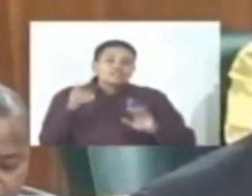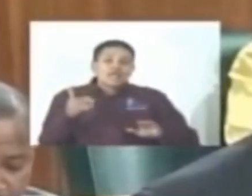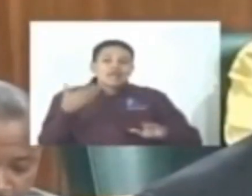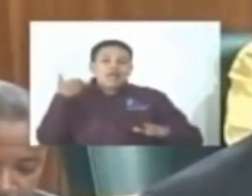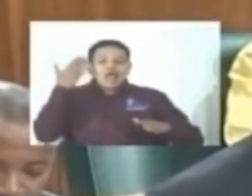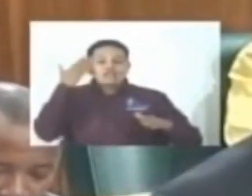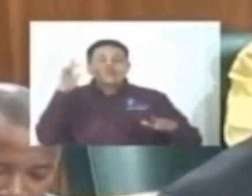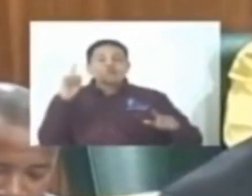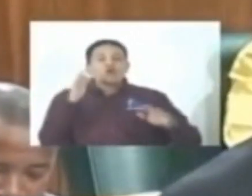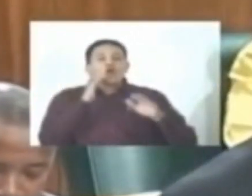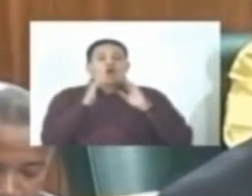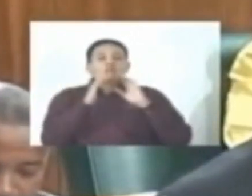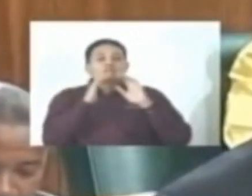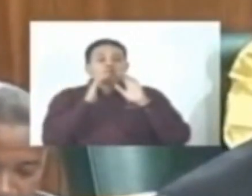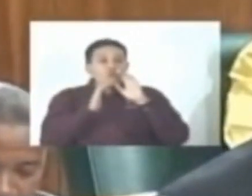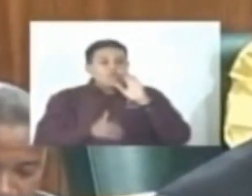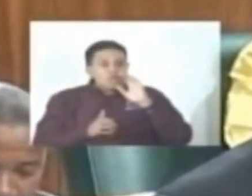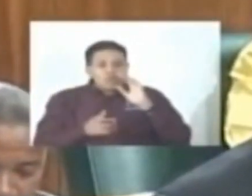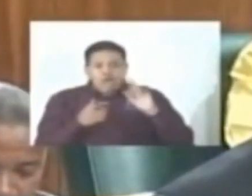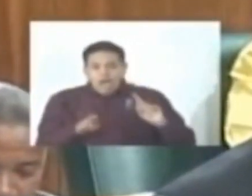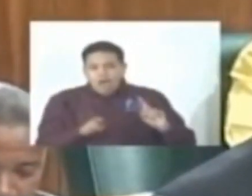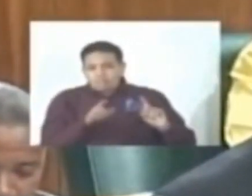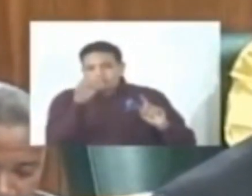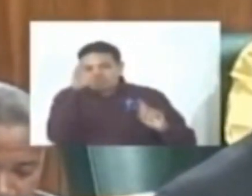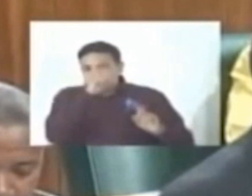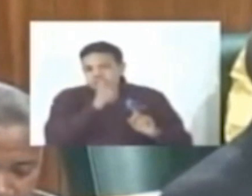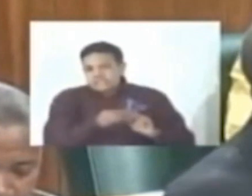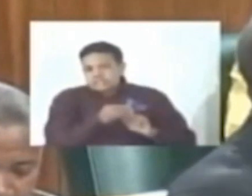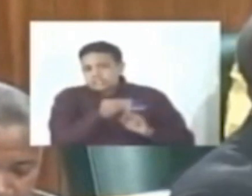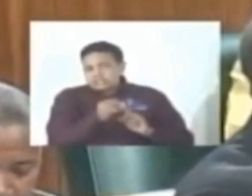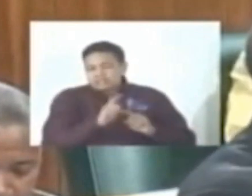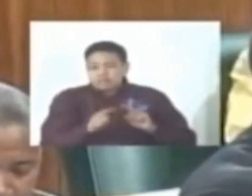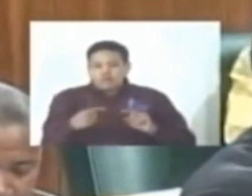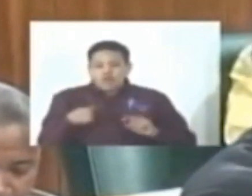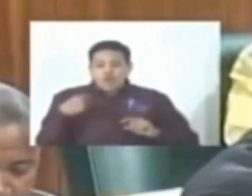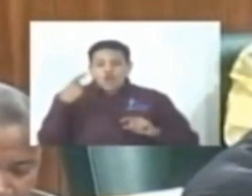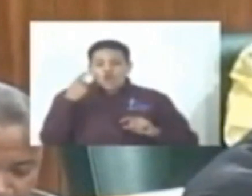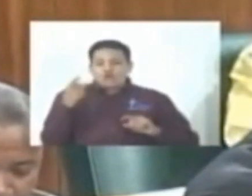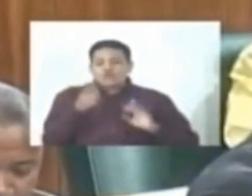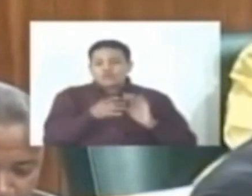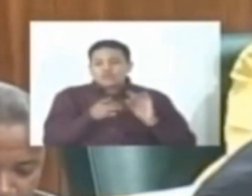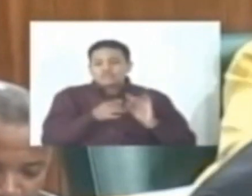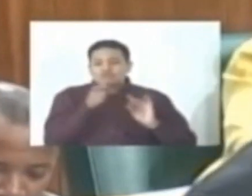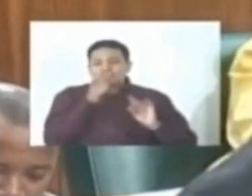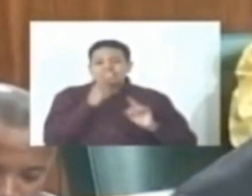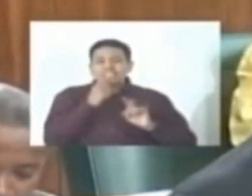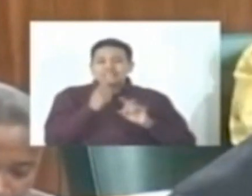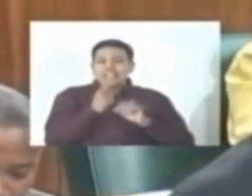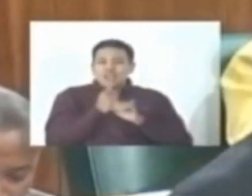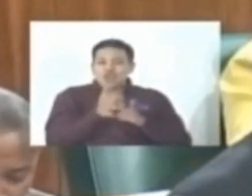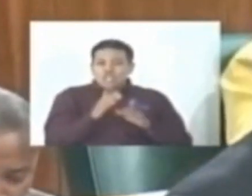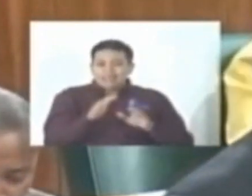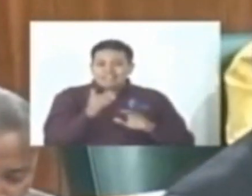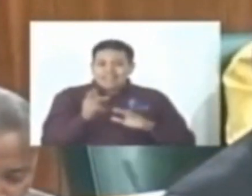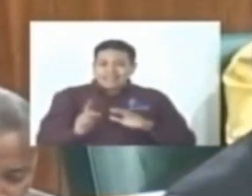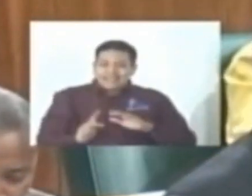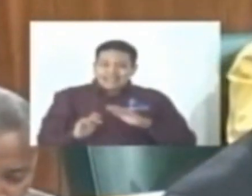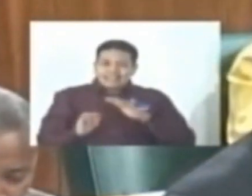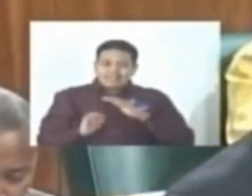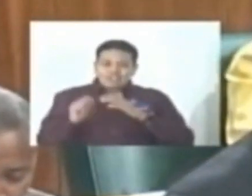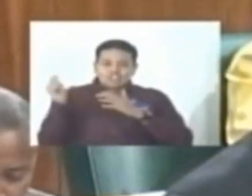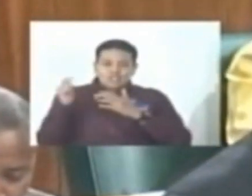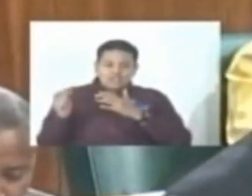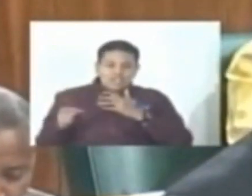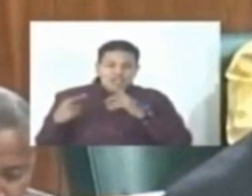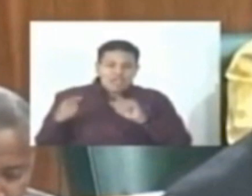the breakdown in communication may have taken place, but having heard you said what the cause of death